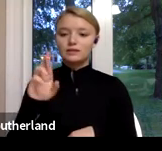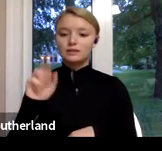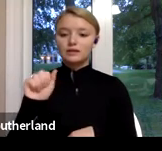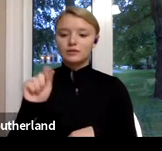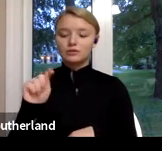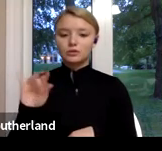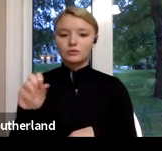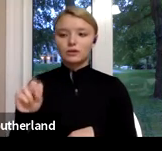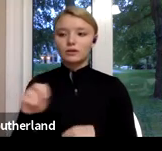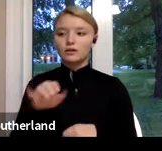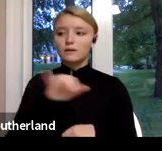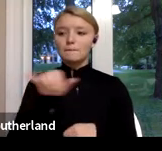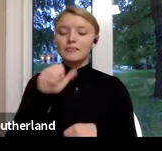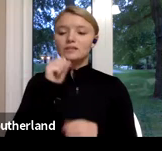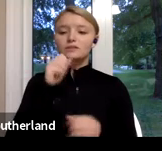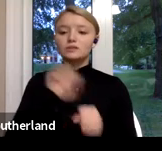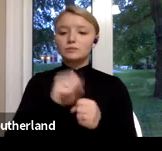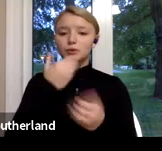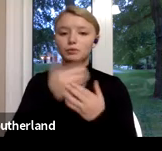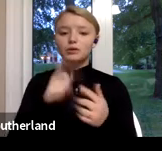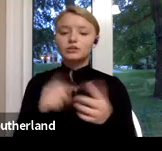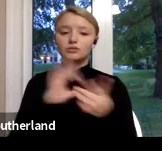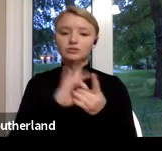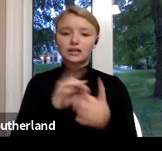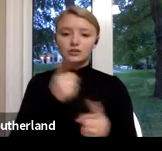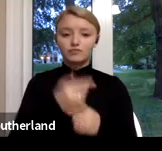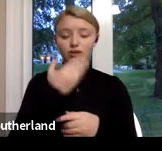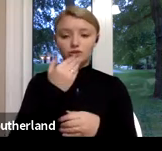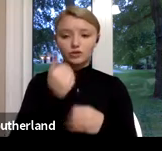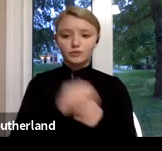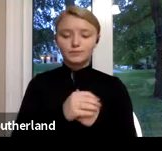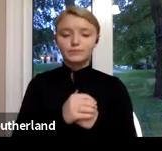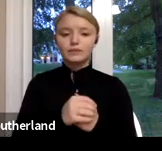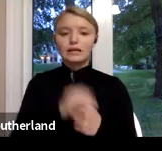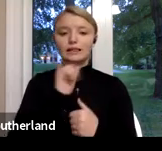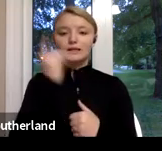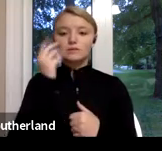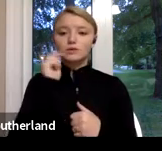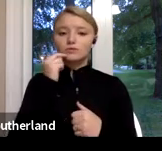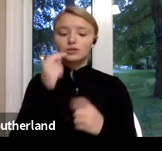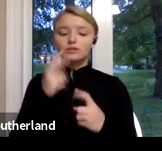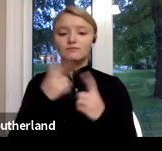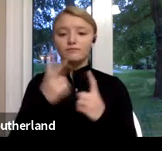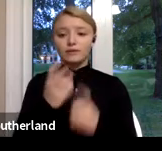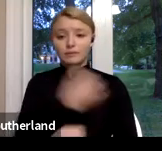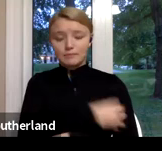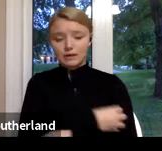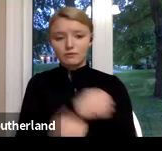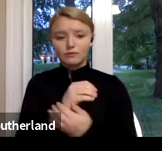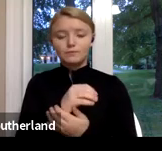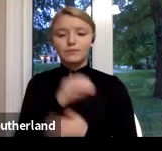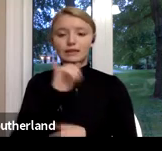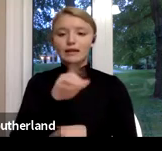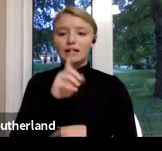So this is why nutrition is so powerful. fats, proteins, and the